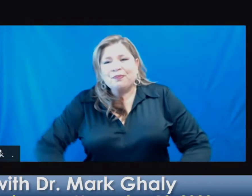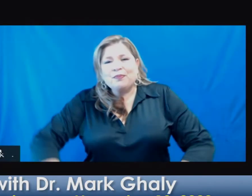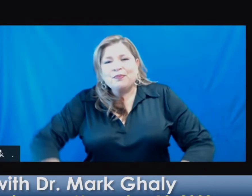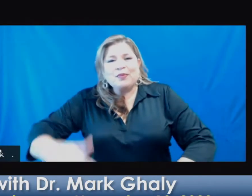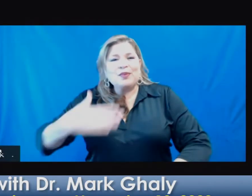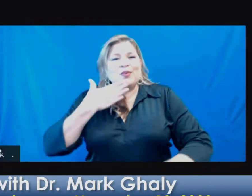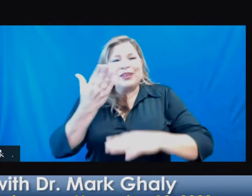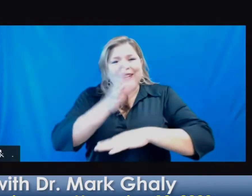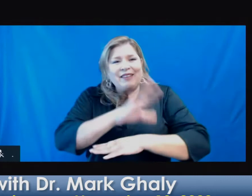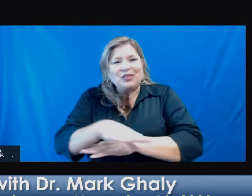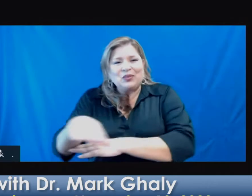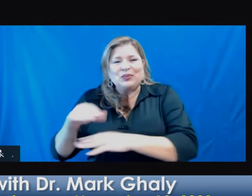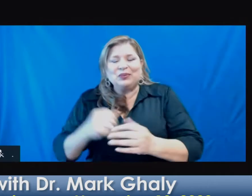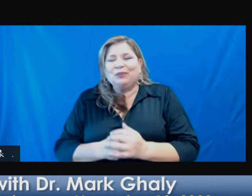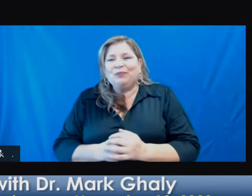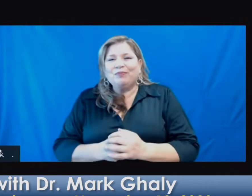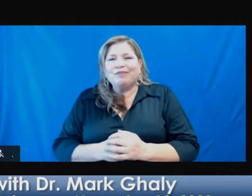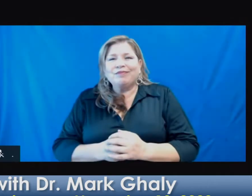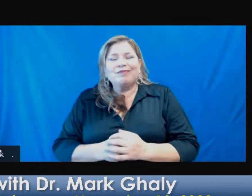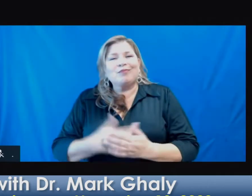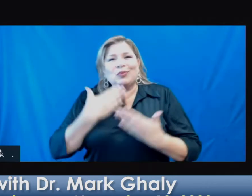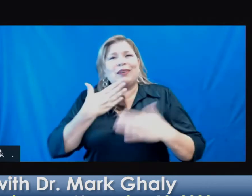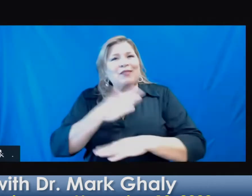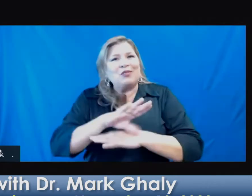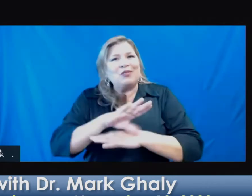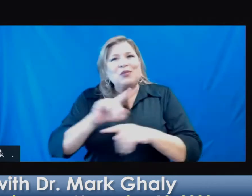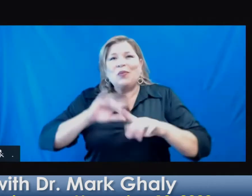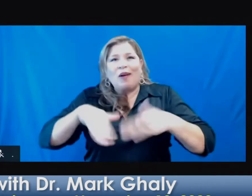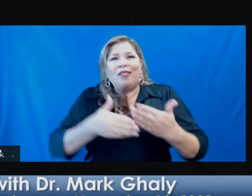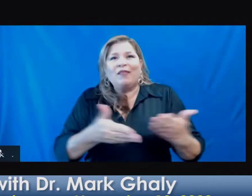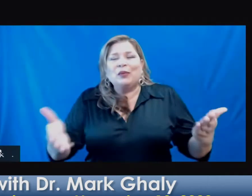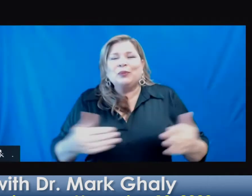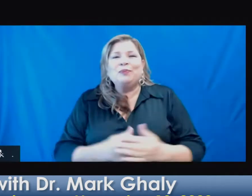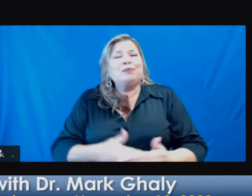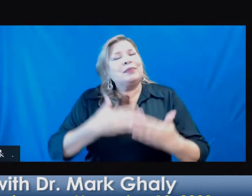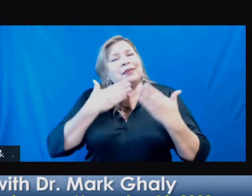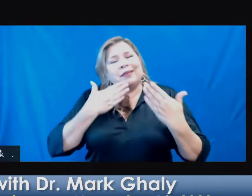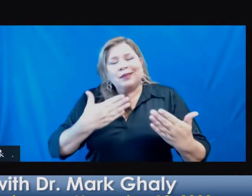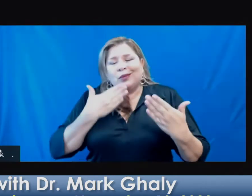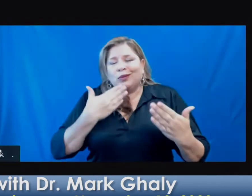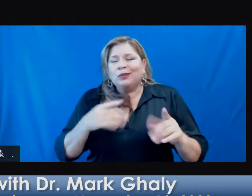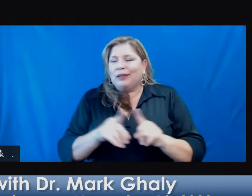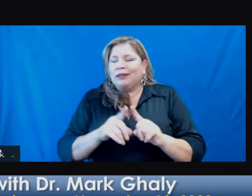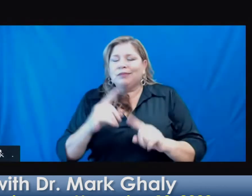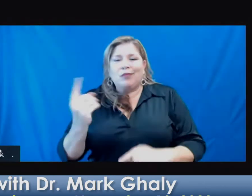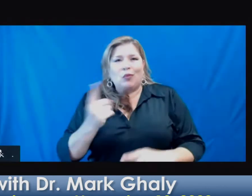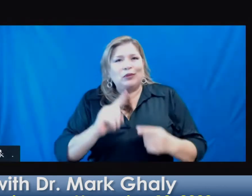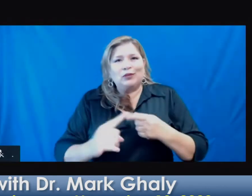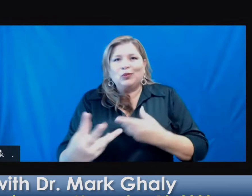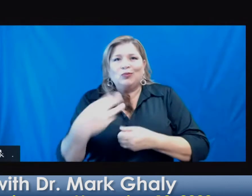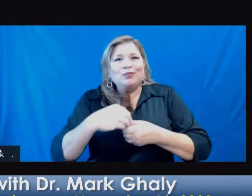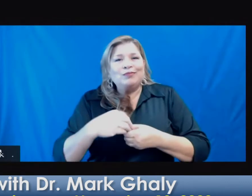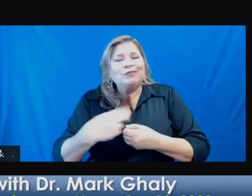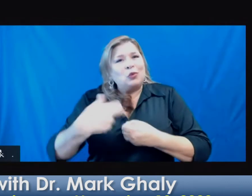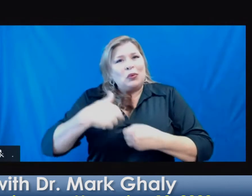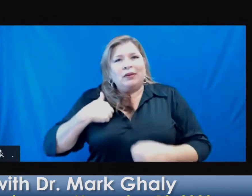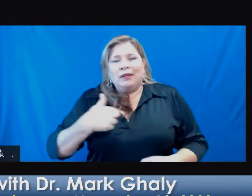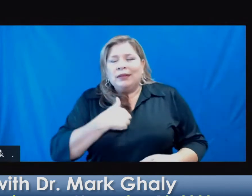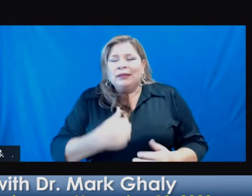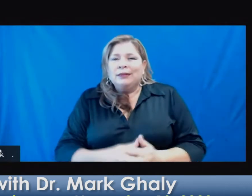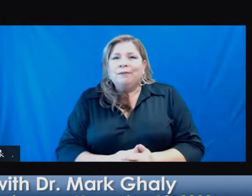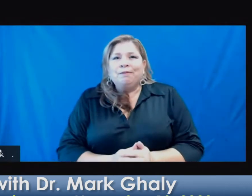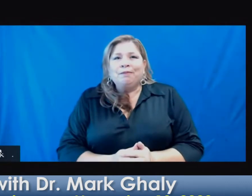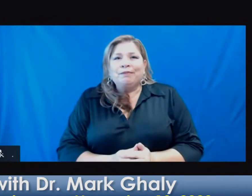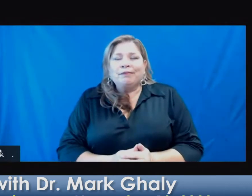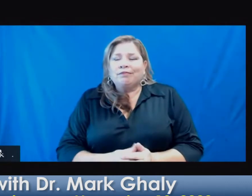Good afternoon to everyone. Thank you, as always, for joining us. I am privileged, as always, to be